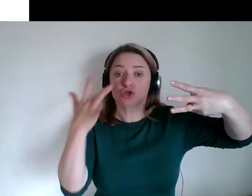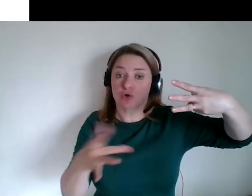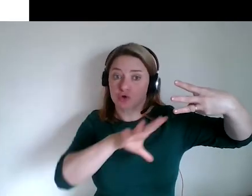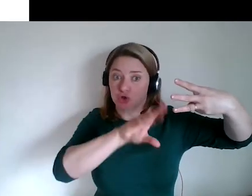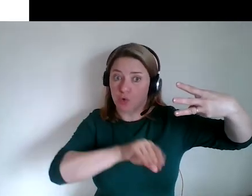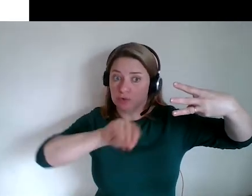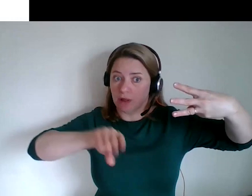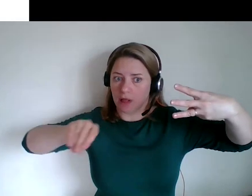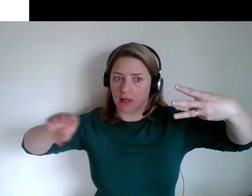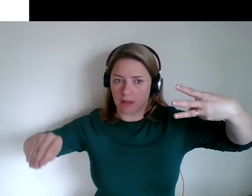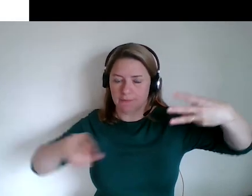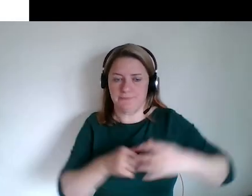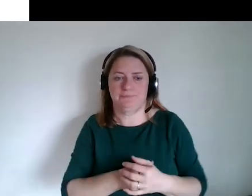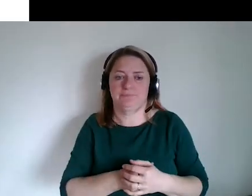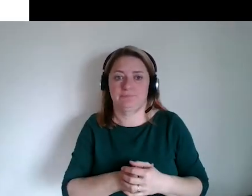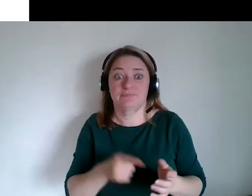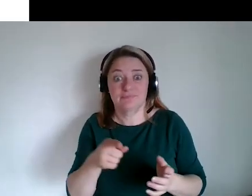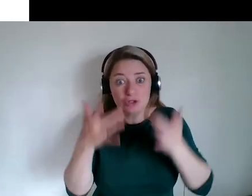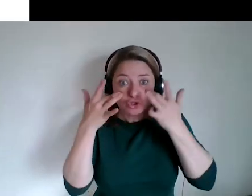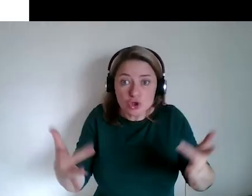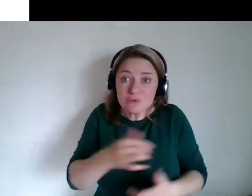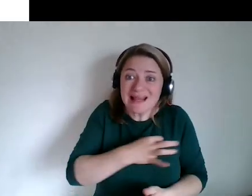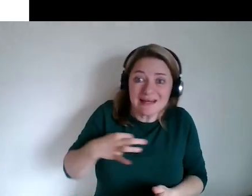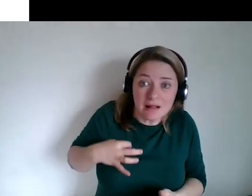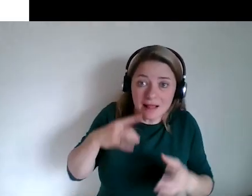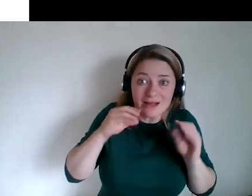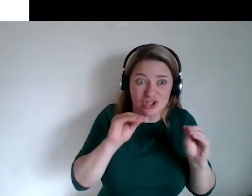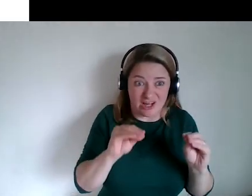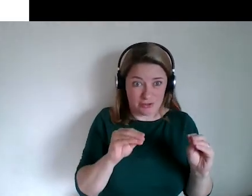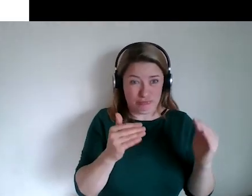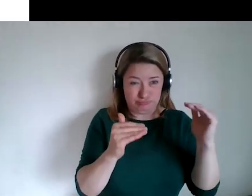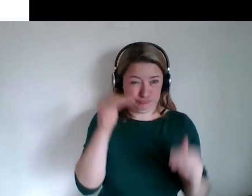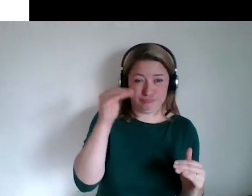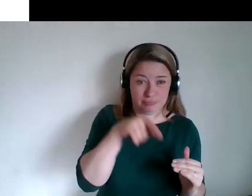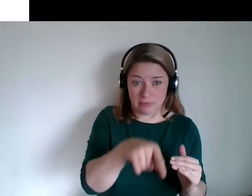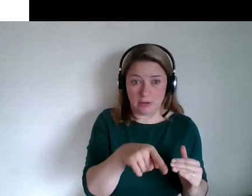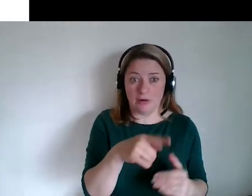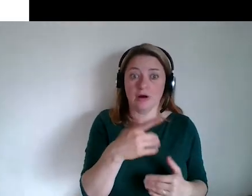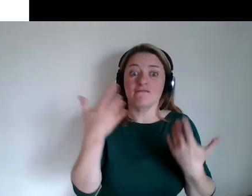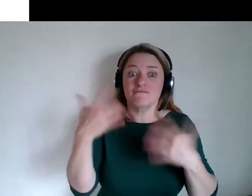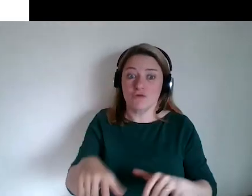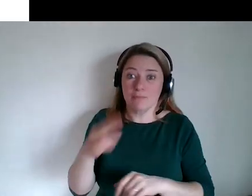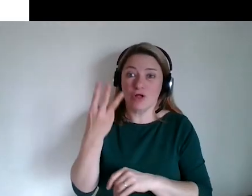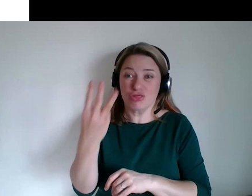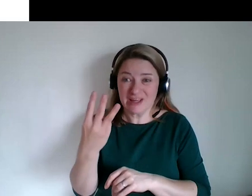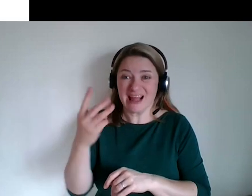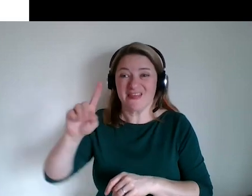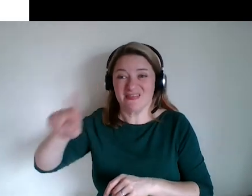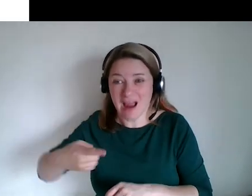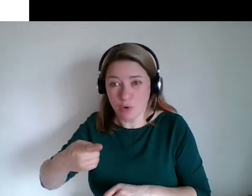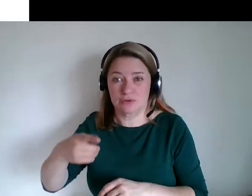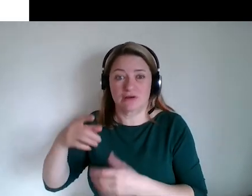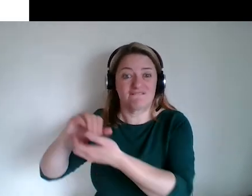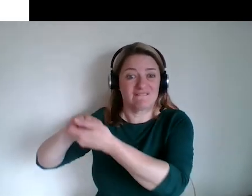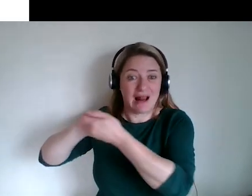that clinical education is significantly underrepresented. Only 62 of over 3,000 fellowships,